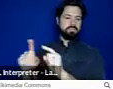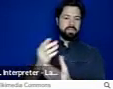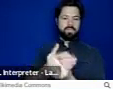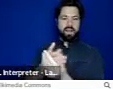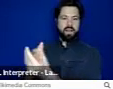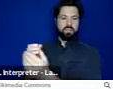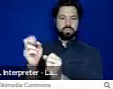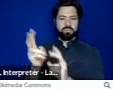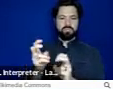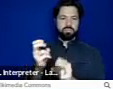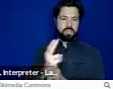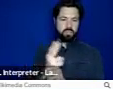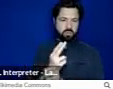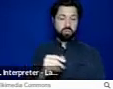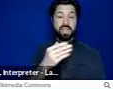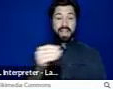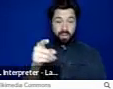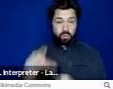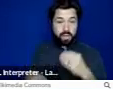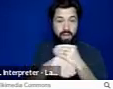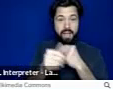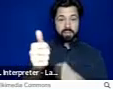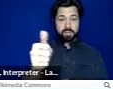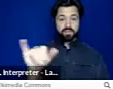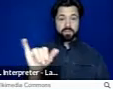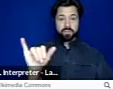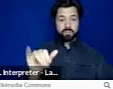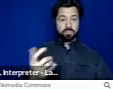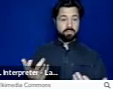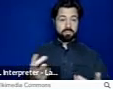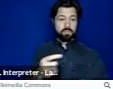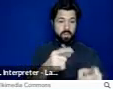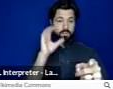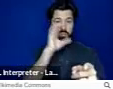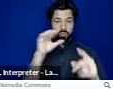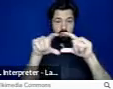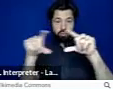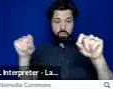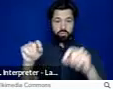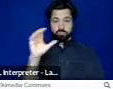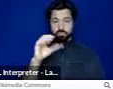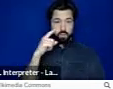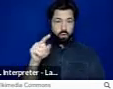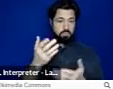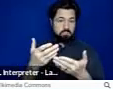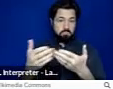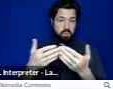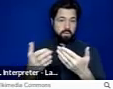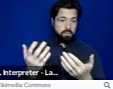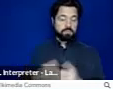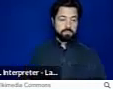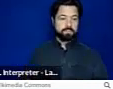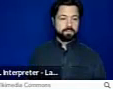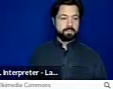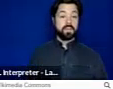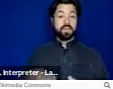which anyone can contribute. So it's all here. You just do a quick search. The other way is to